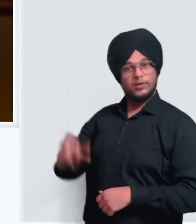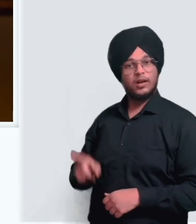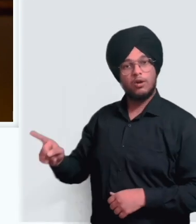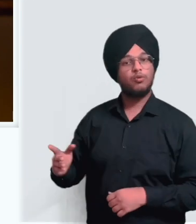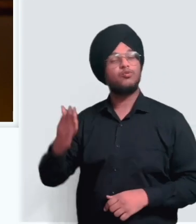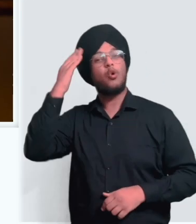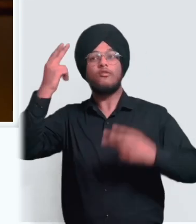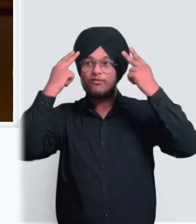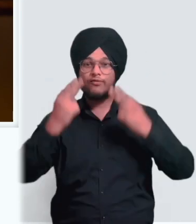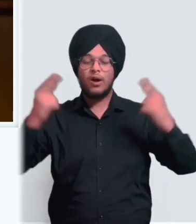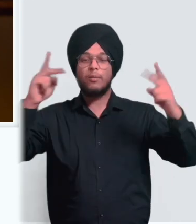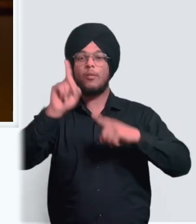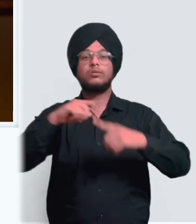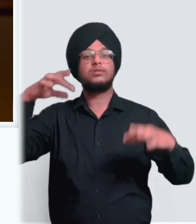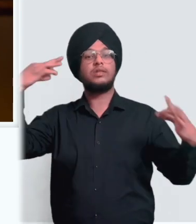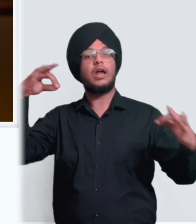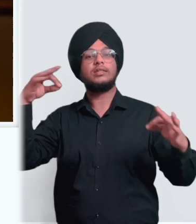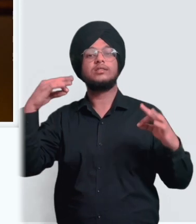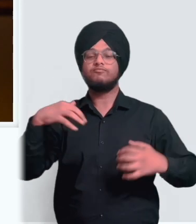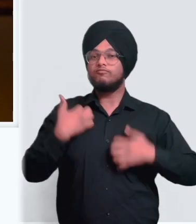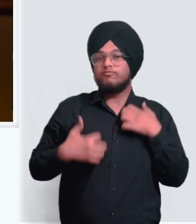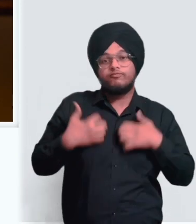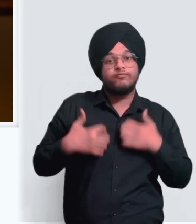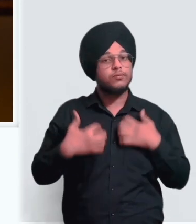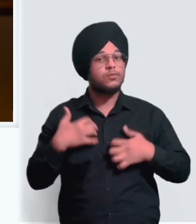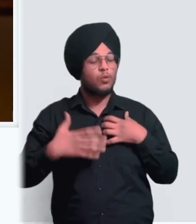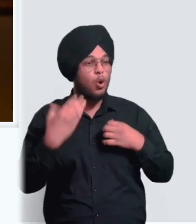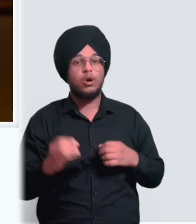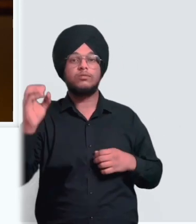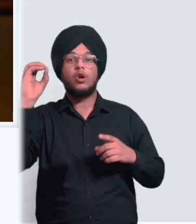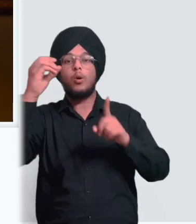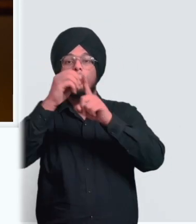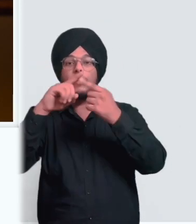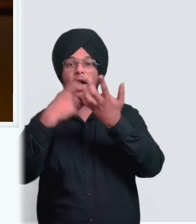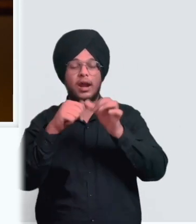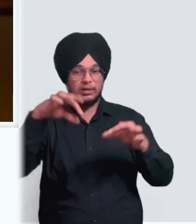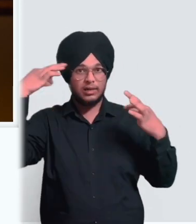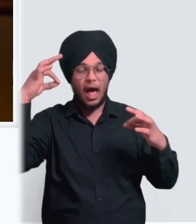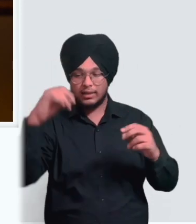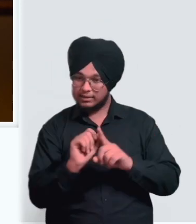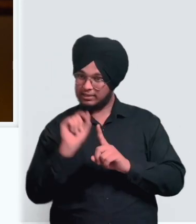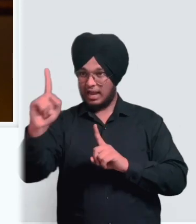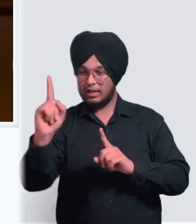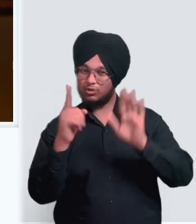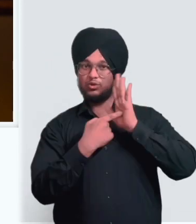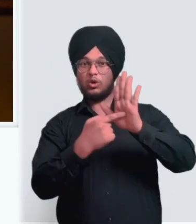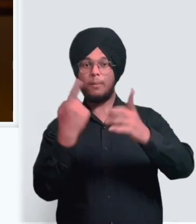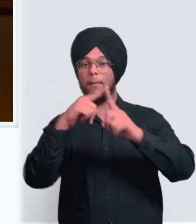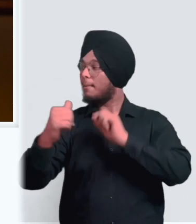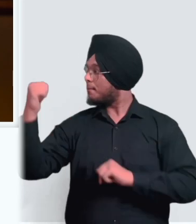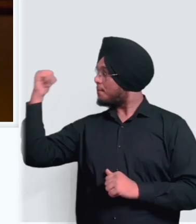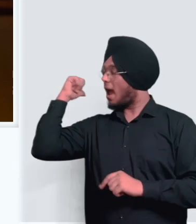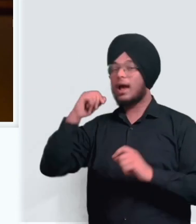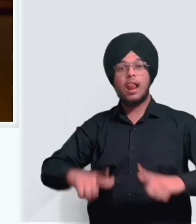dancers. What interested him was not the opera performed on stage, but rather the offstage, the behind-the-scenes life of the